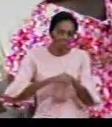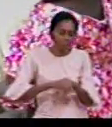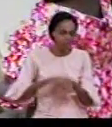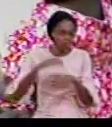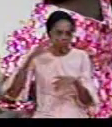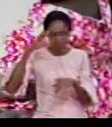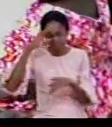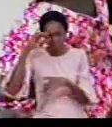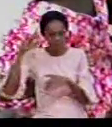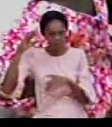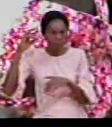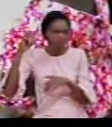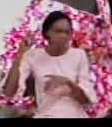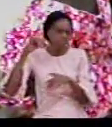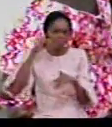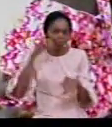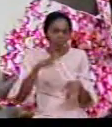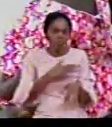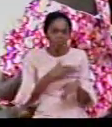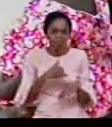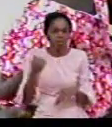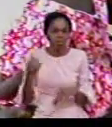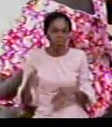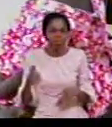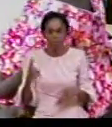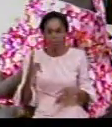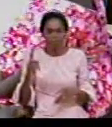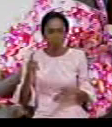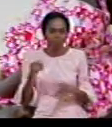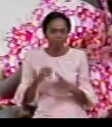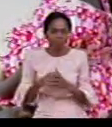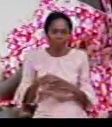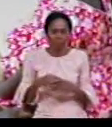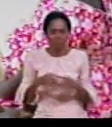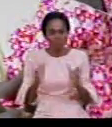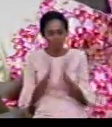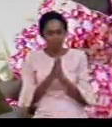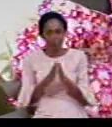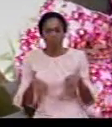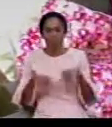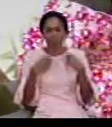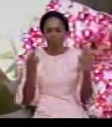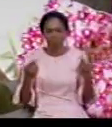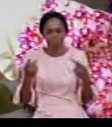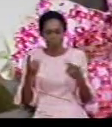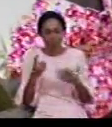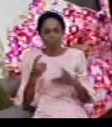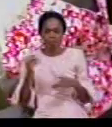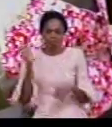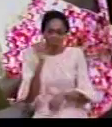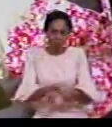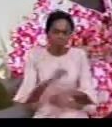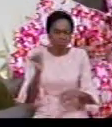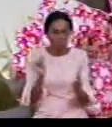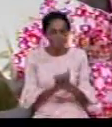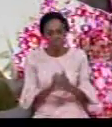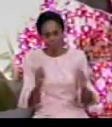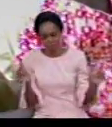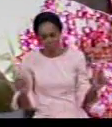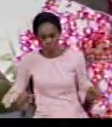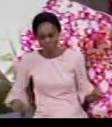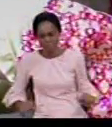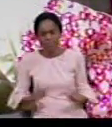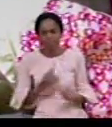After that dream, I wake up with prayer. While I was busy praying, I wake up with prayer. GS is smiling at